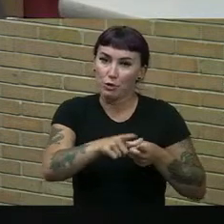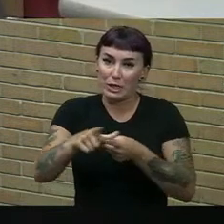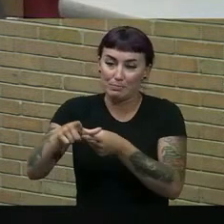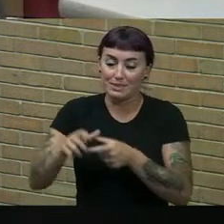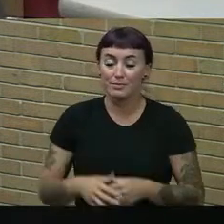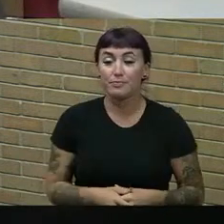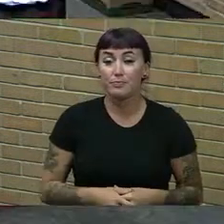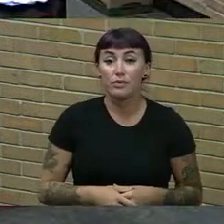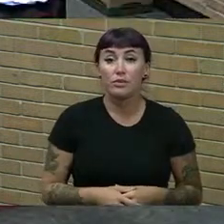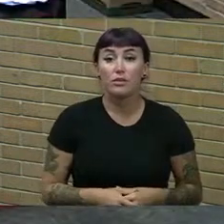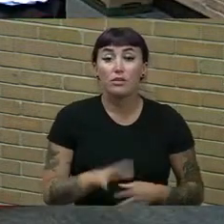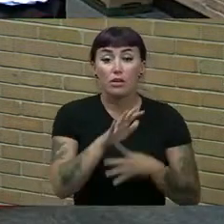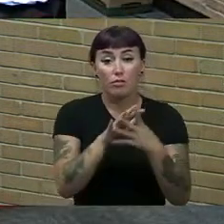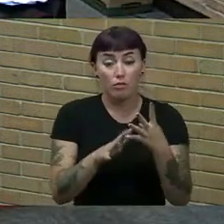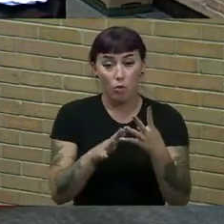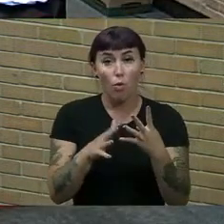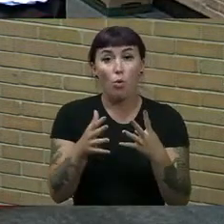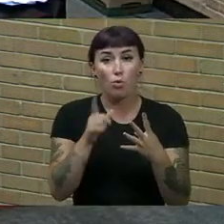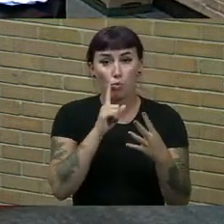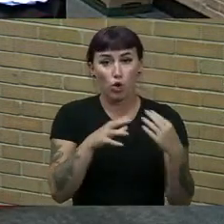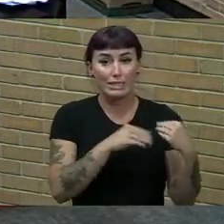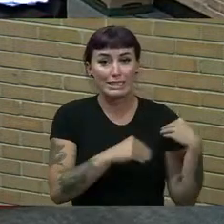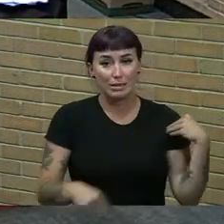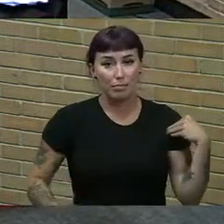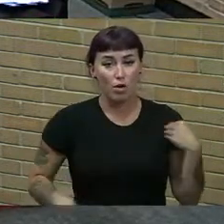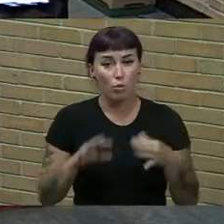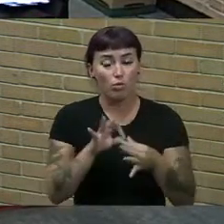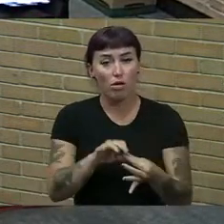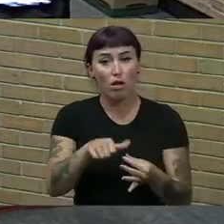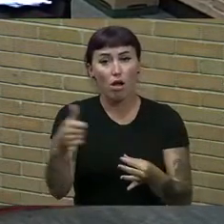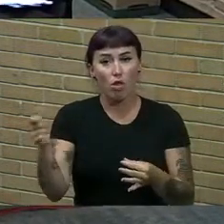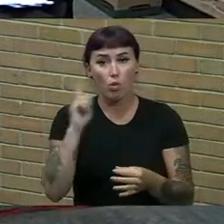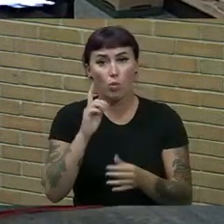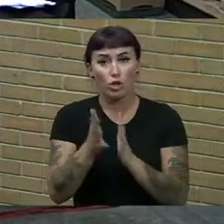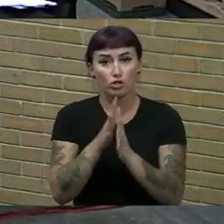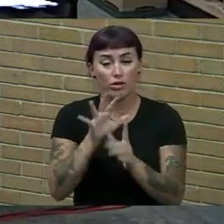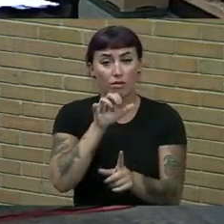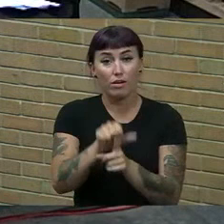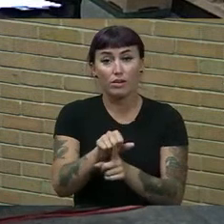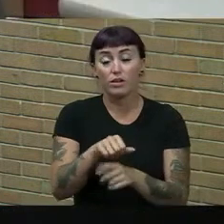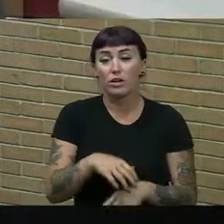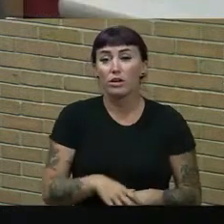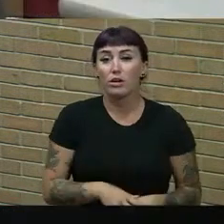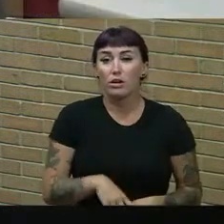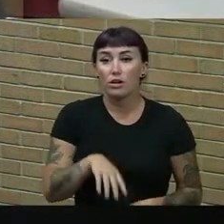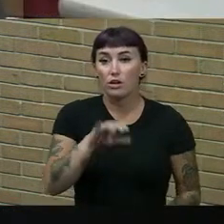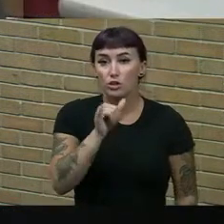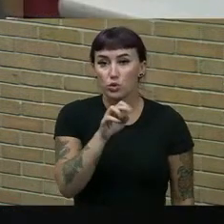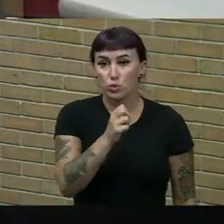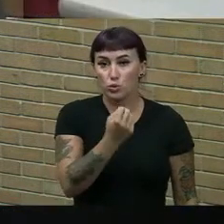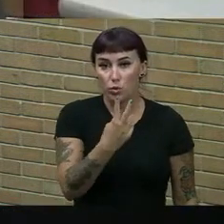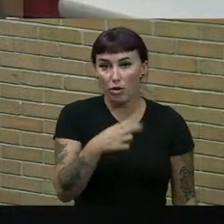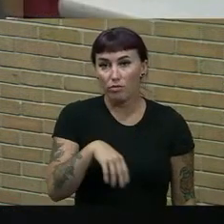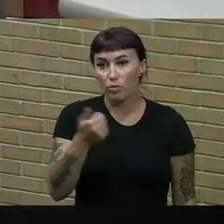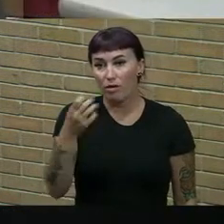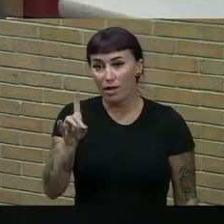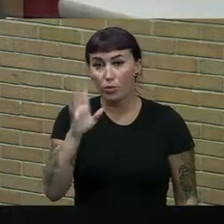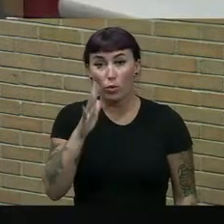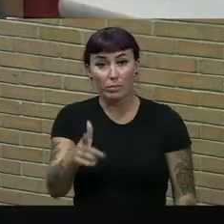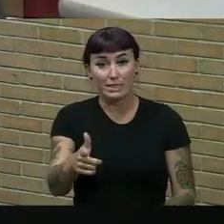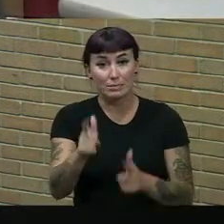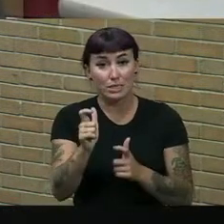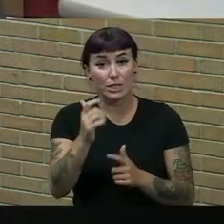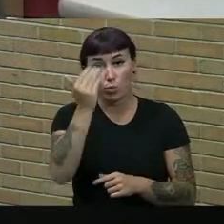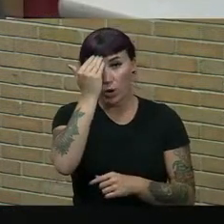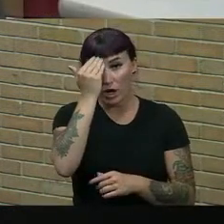training. 4 of which were seatbelts and 6 traffic arrests. June 12th through the 18th will be Speed Awareness Week, so we're in that